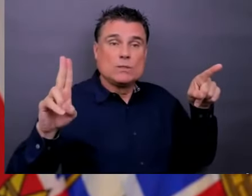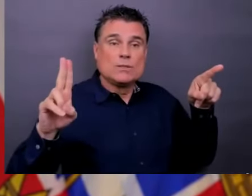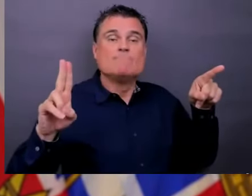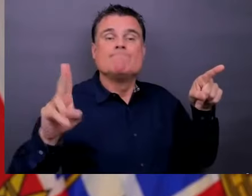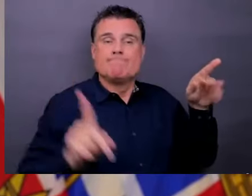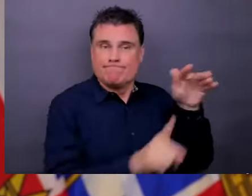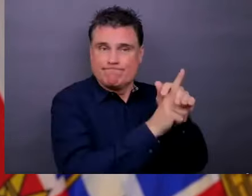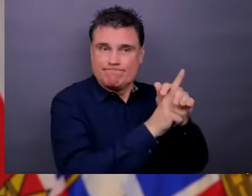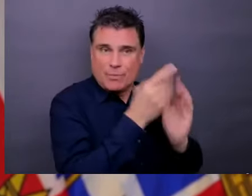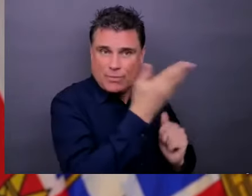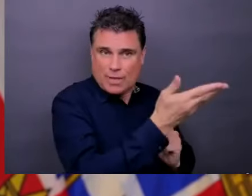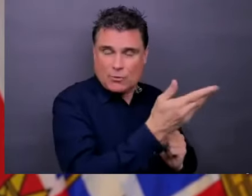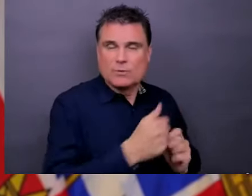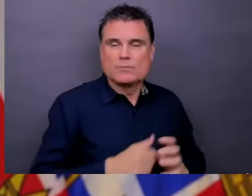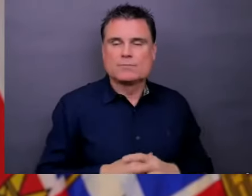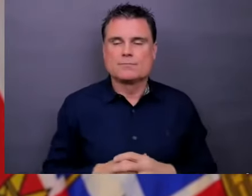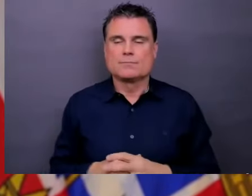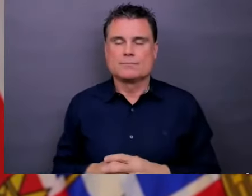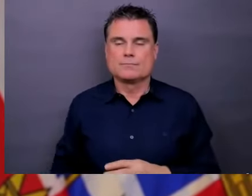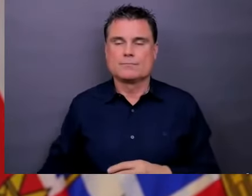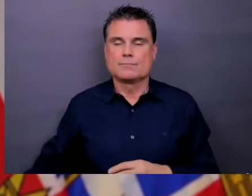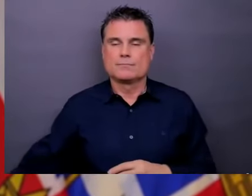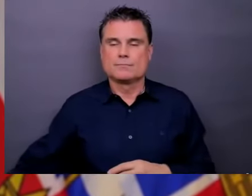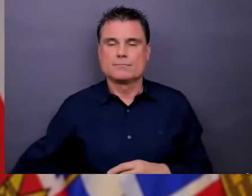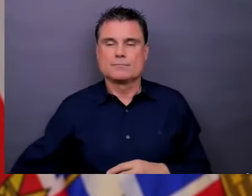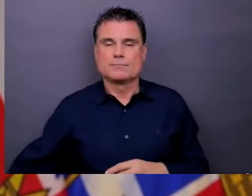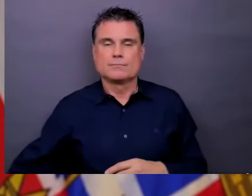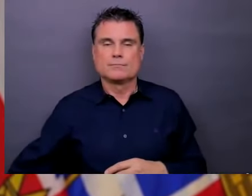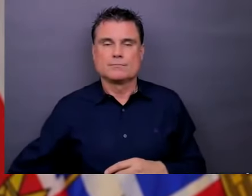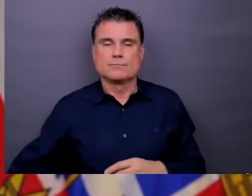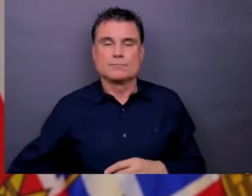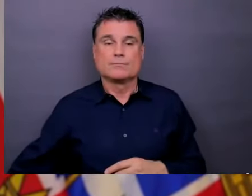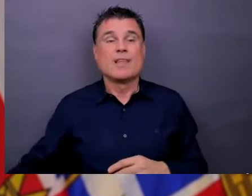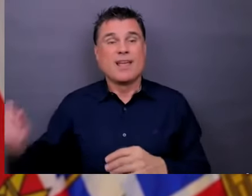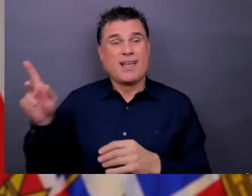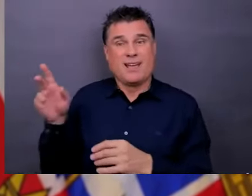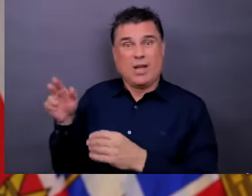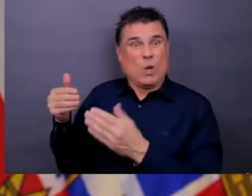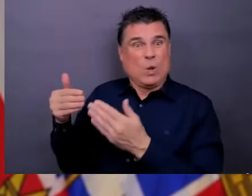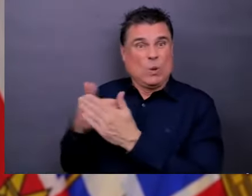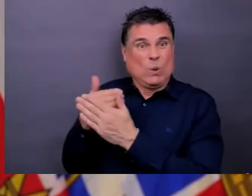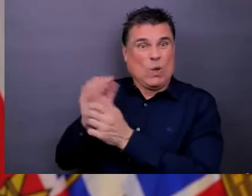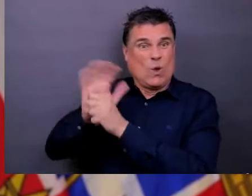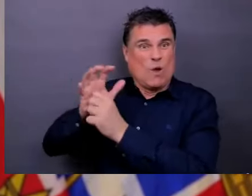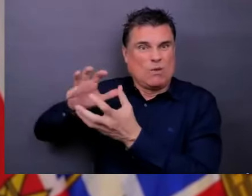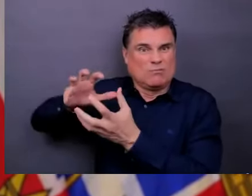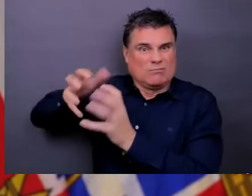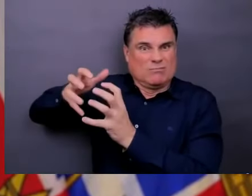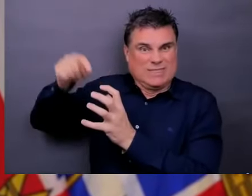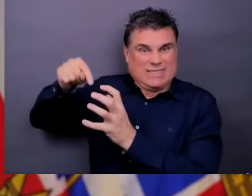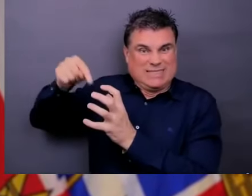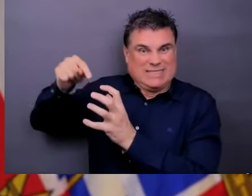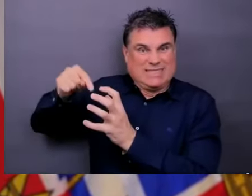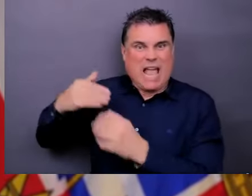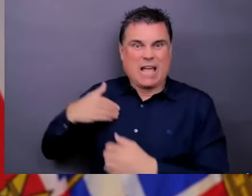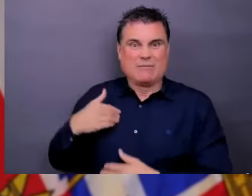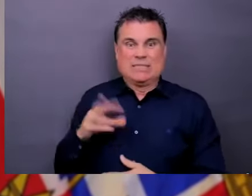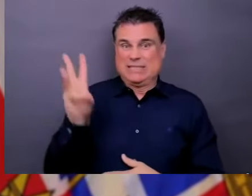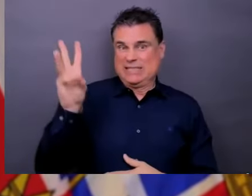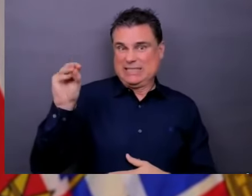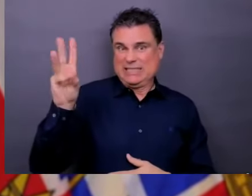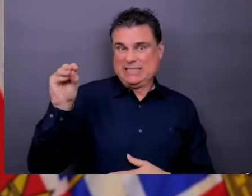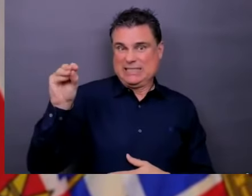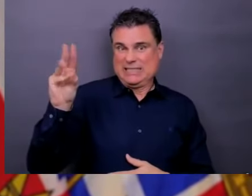An update today on our variants of concern. To date, we've had a total of 60 people who've been infected